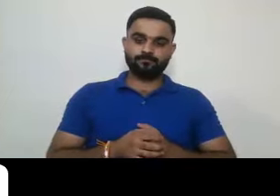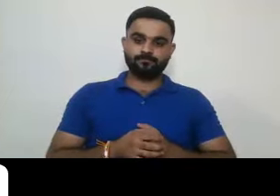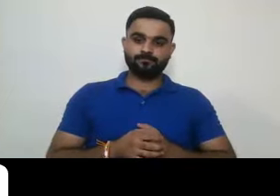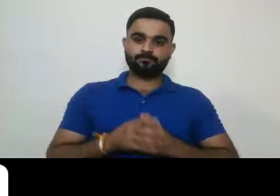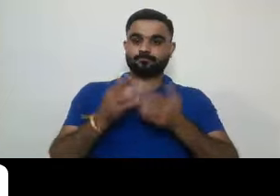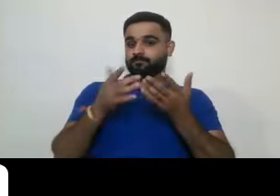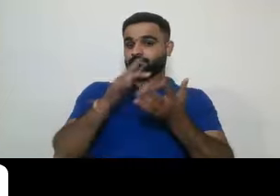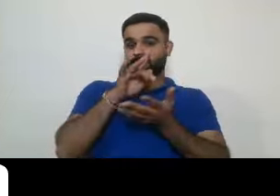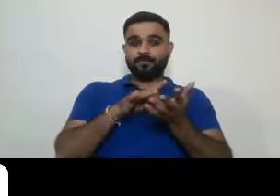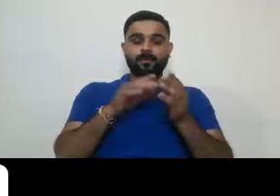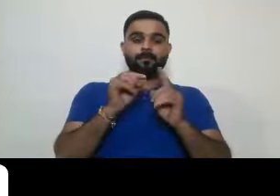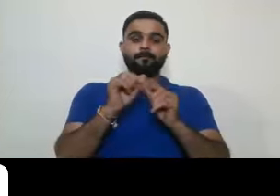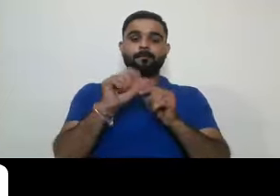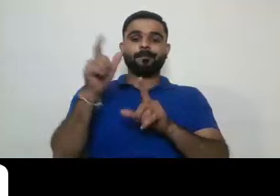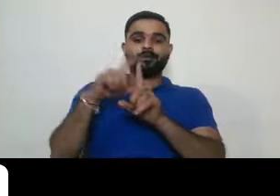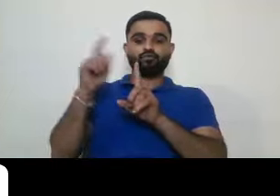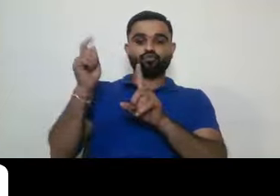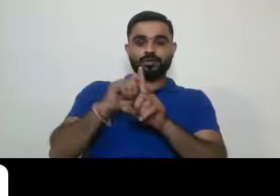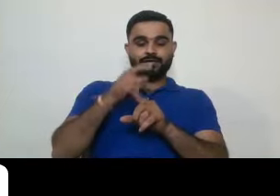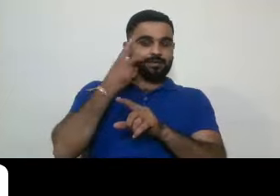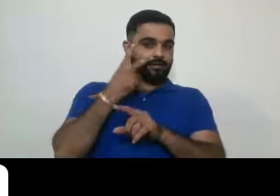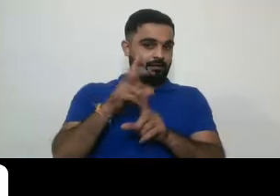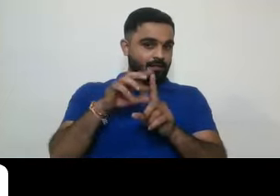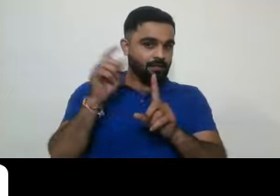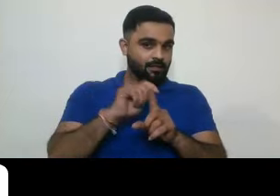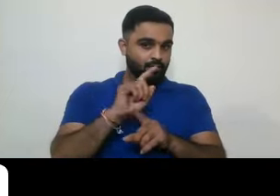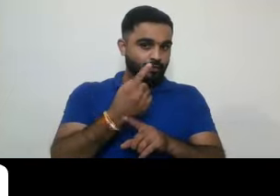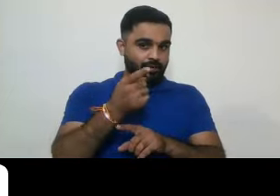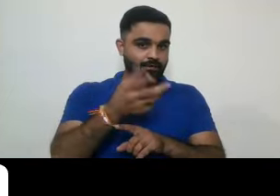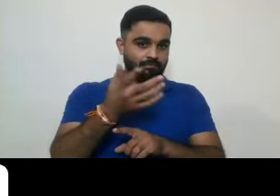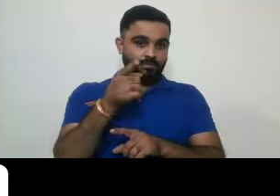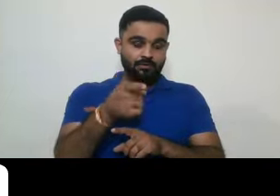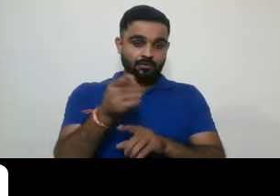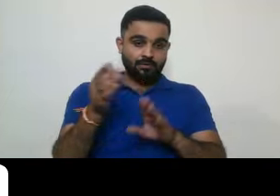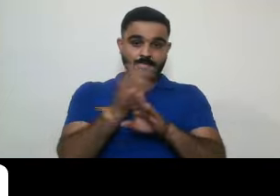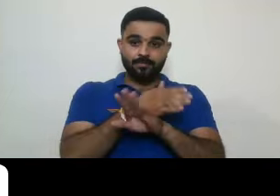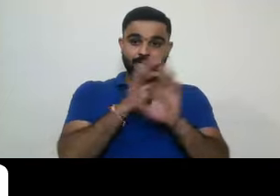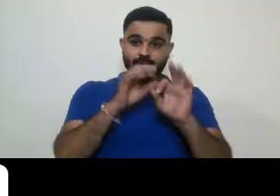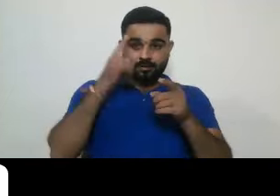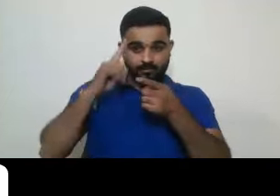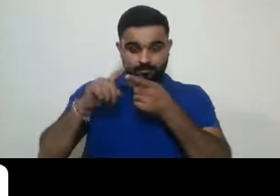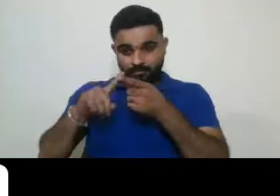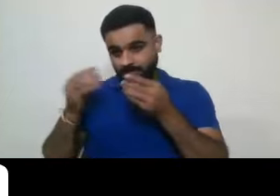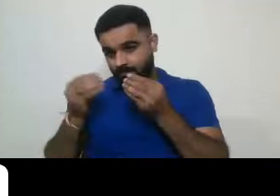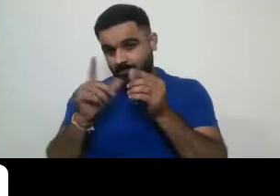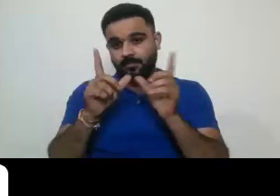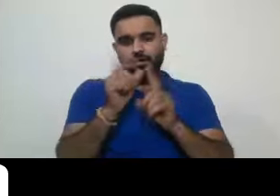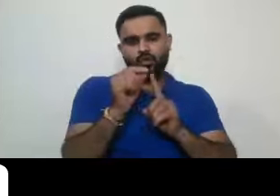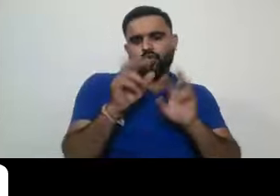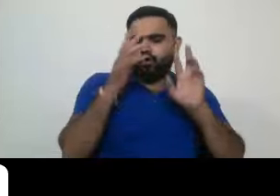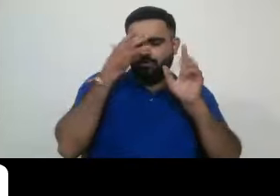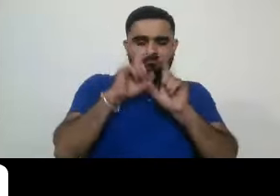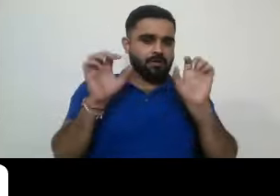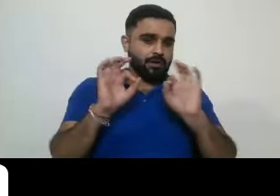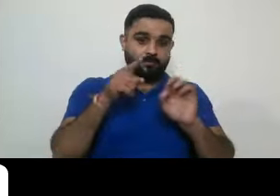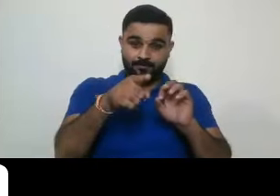from Play Store. Then we have to be careful that we have downloaded this one, because I think the green one has app or some, I'm not sure. But